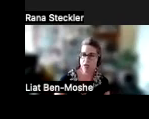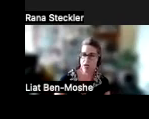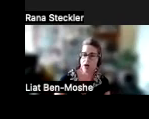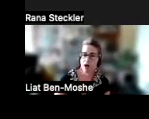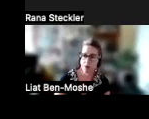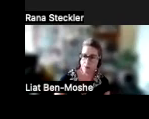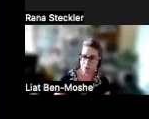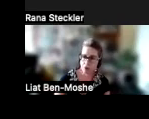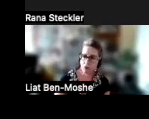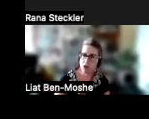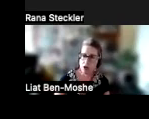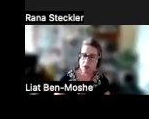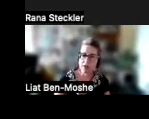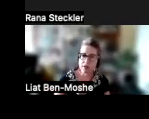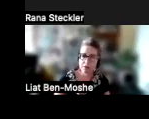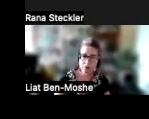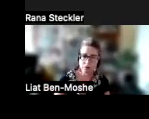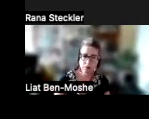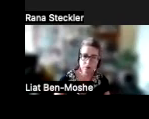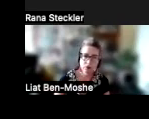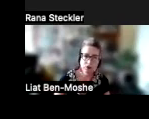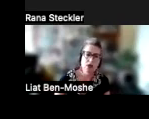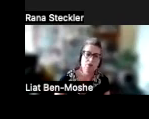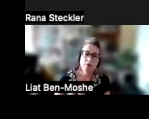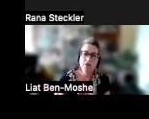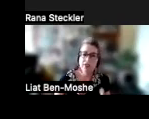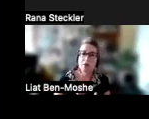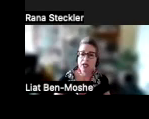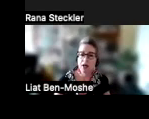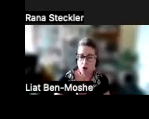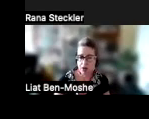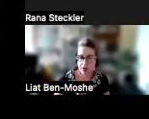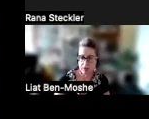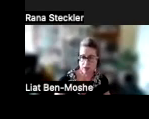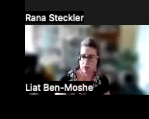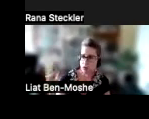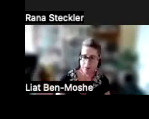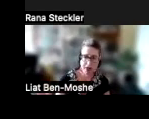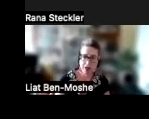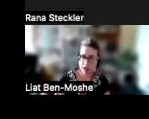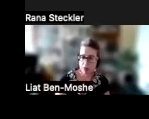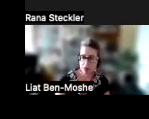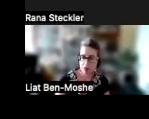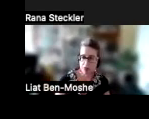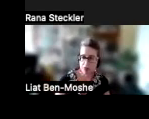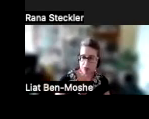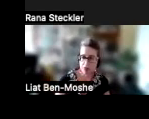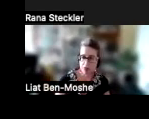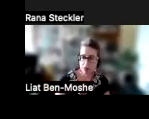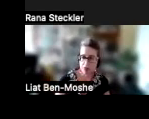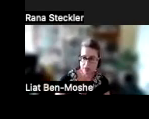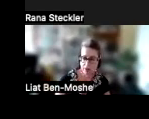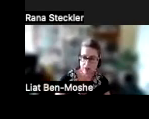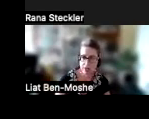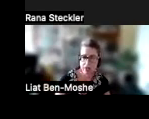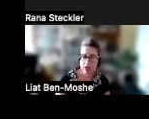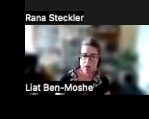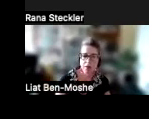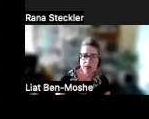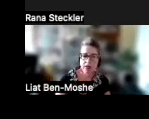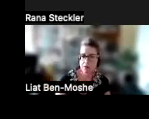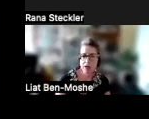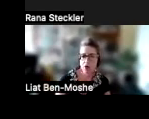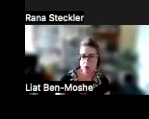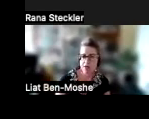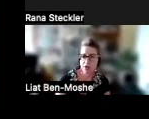cultural phenomena? People did not become homeless, going back to the image that I said today. People did